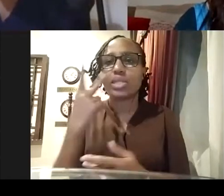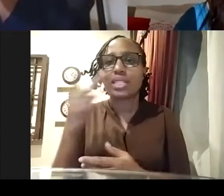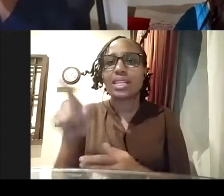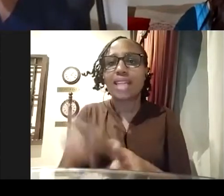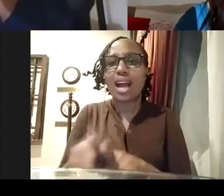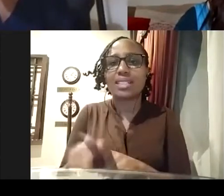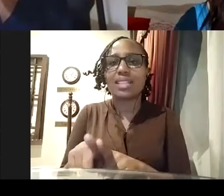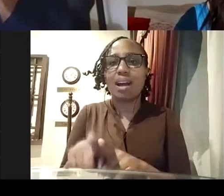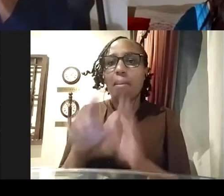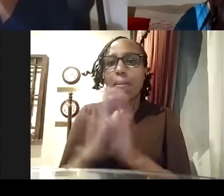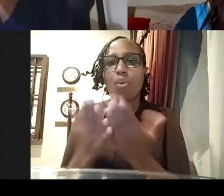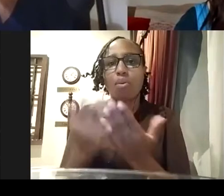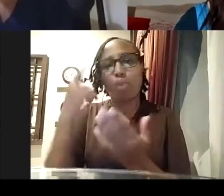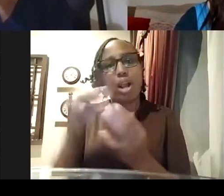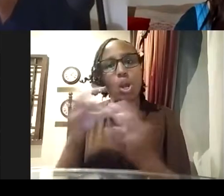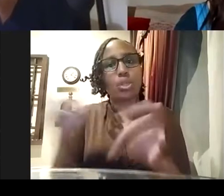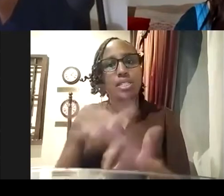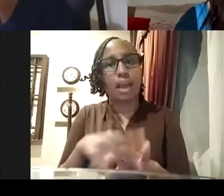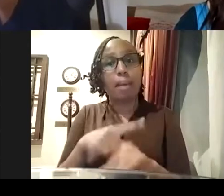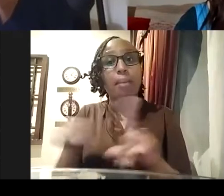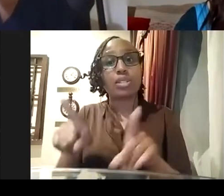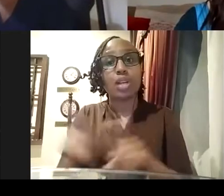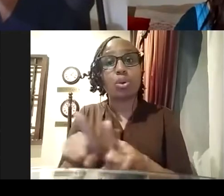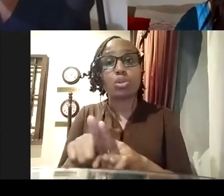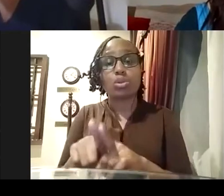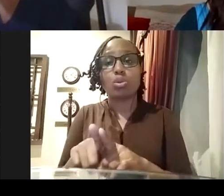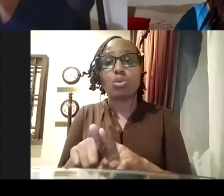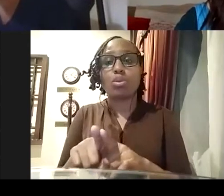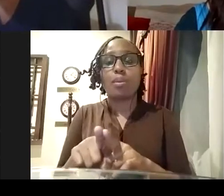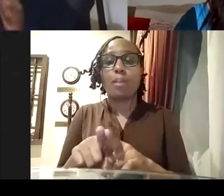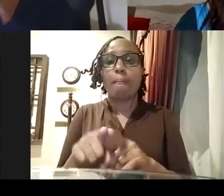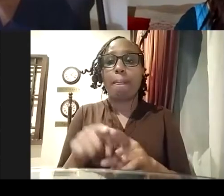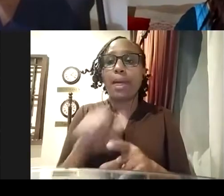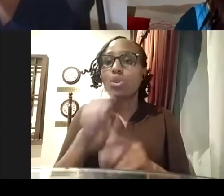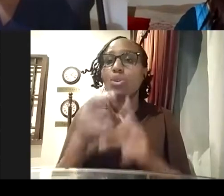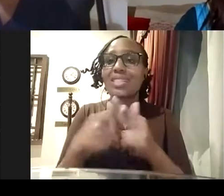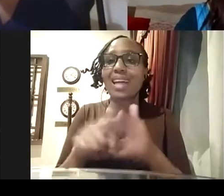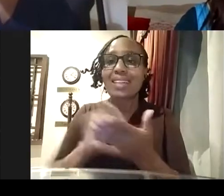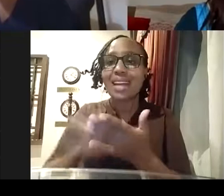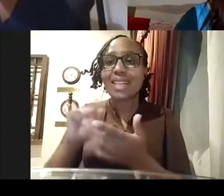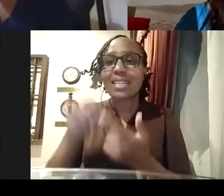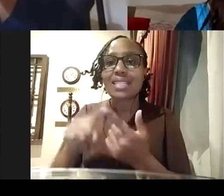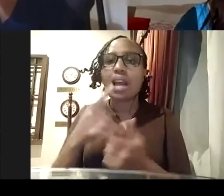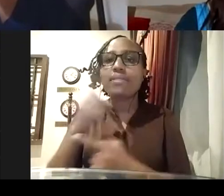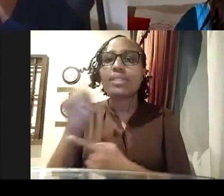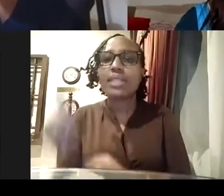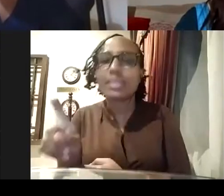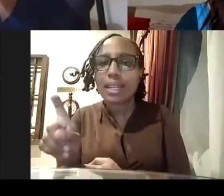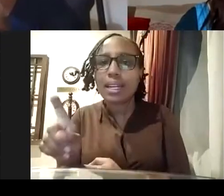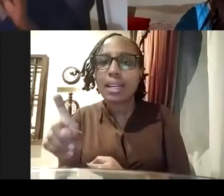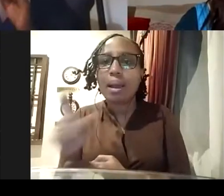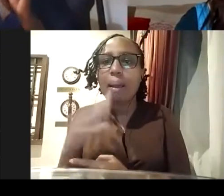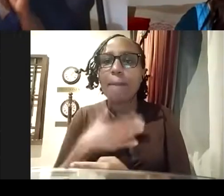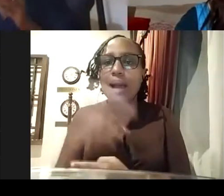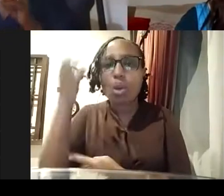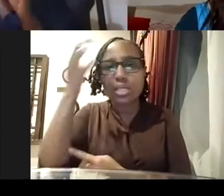time. But I also take breaks when I have to. I don't start writing until I've tested my concept and until I